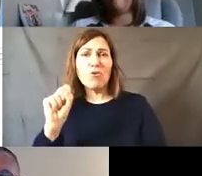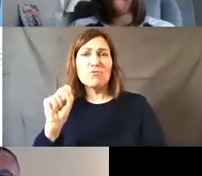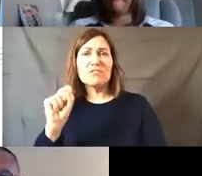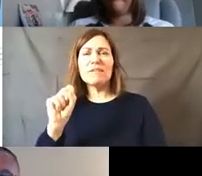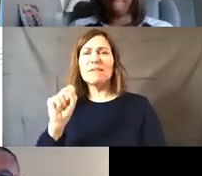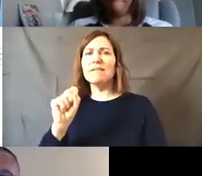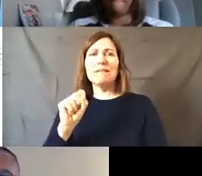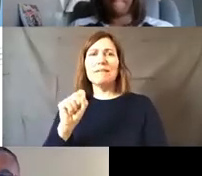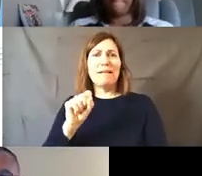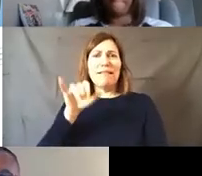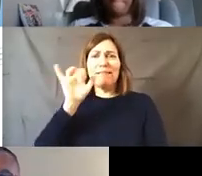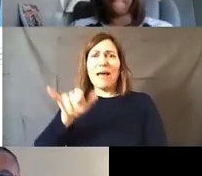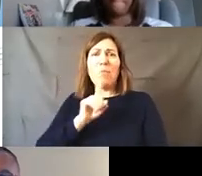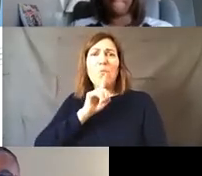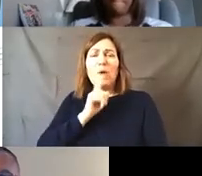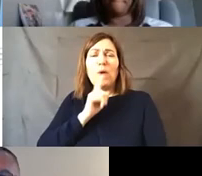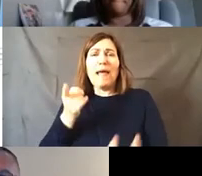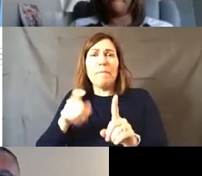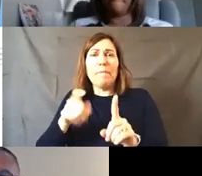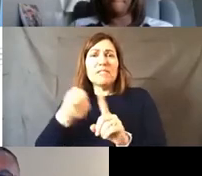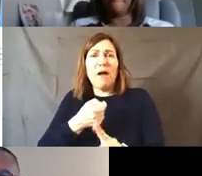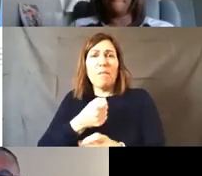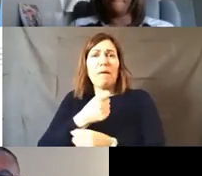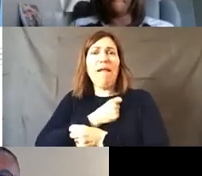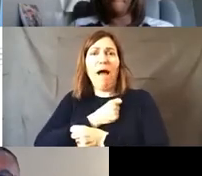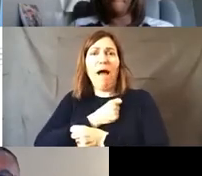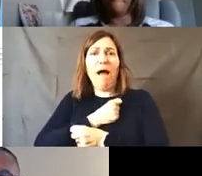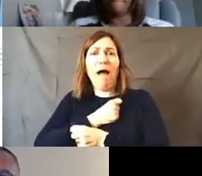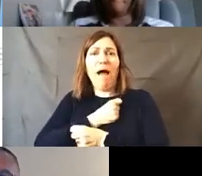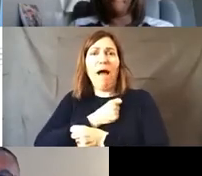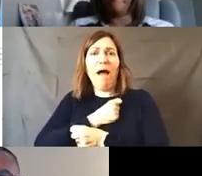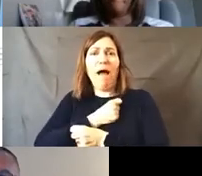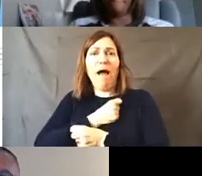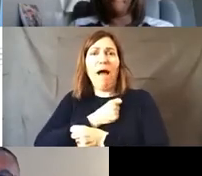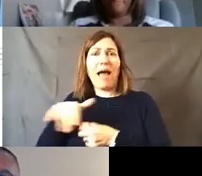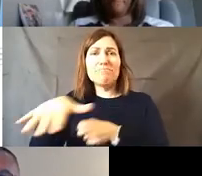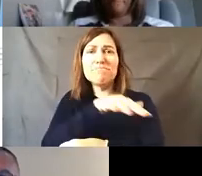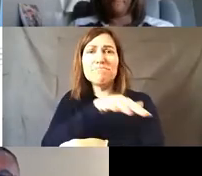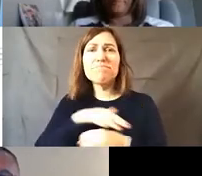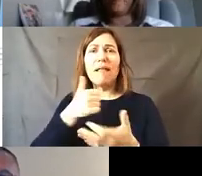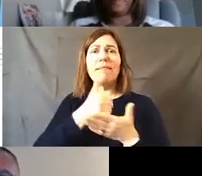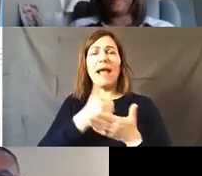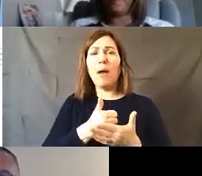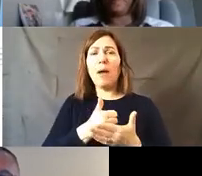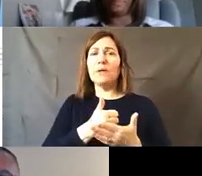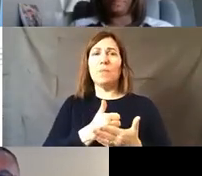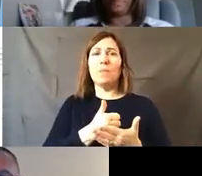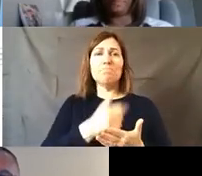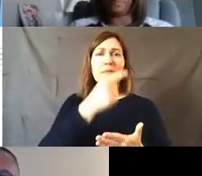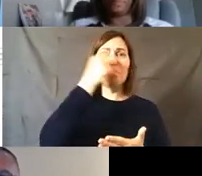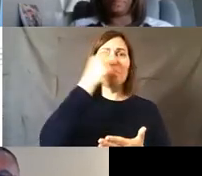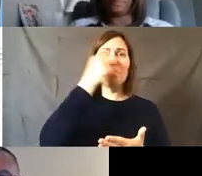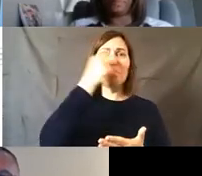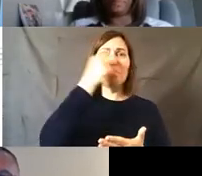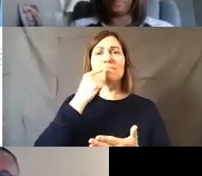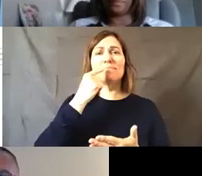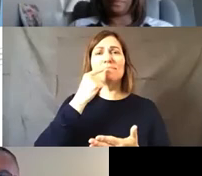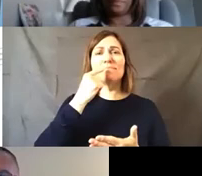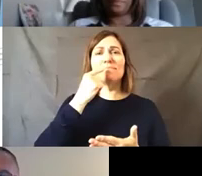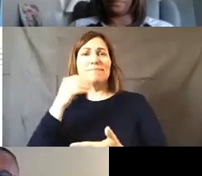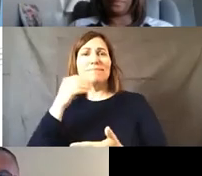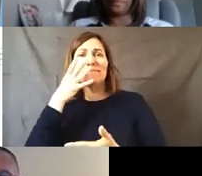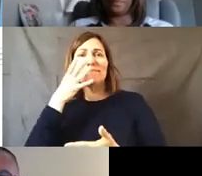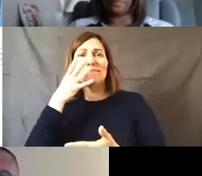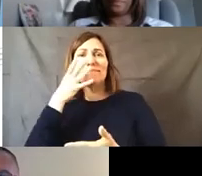of love. They help Black, white, brown children from across the city just to engage in sports at Quarry